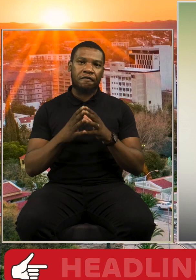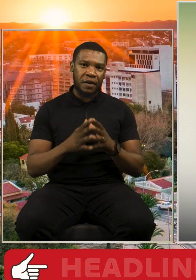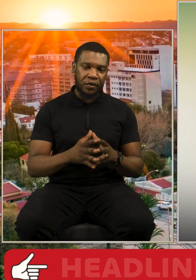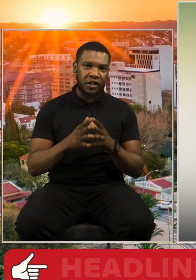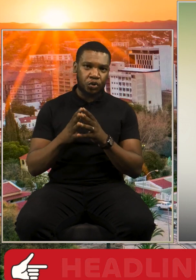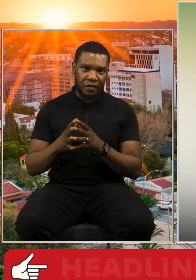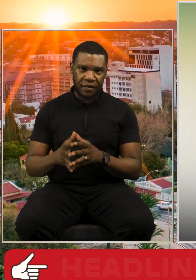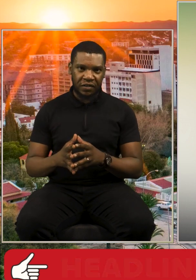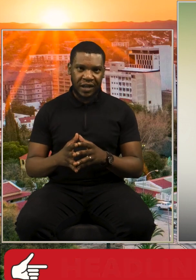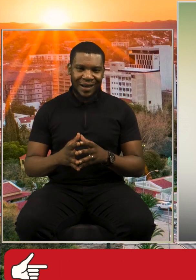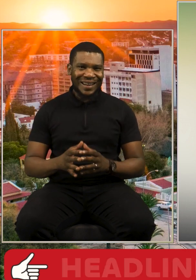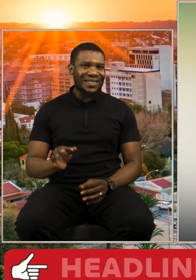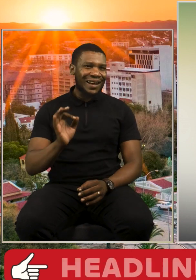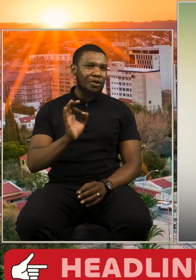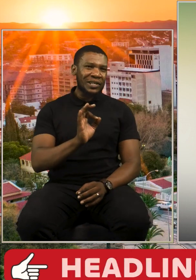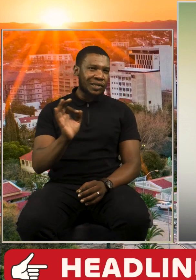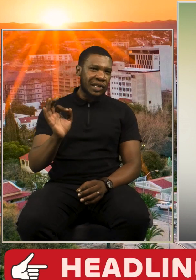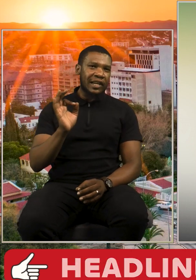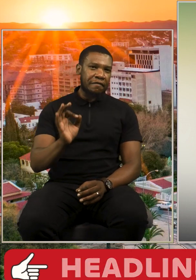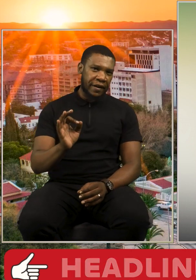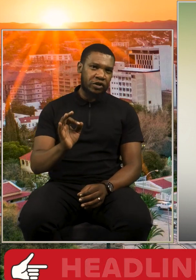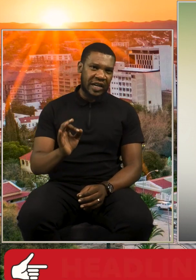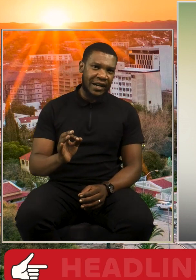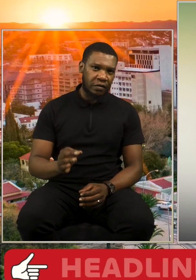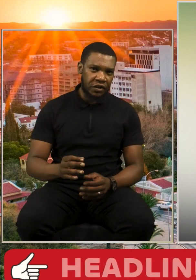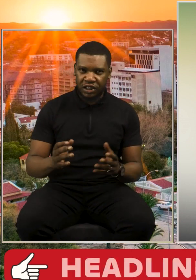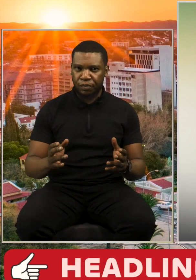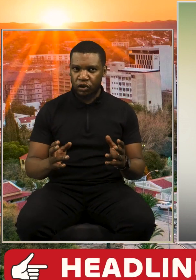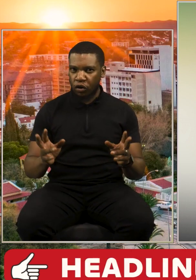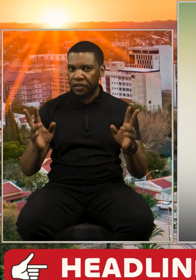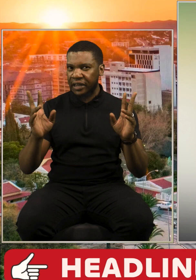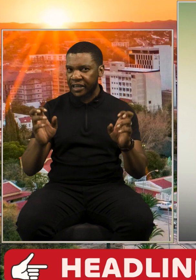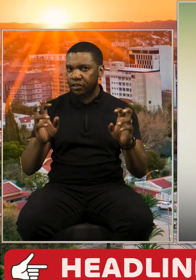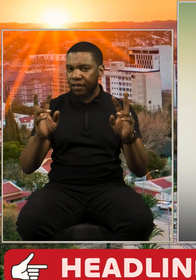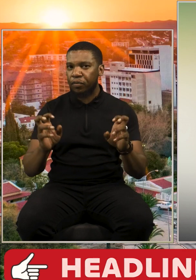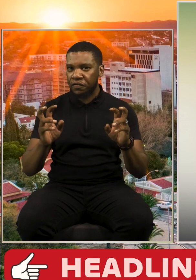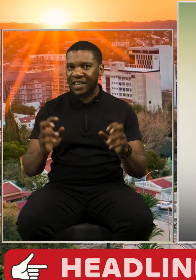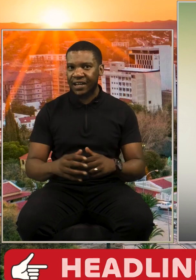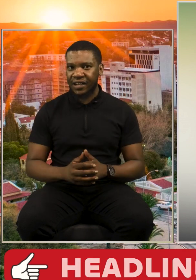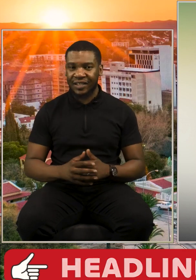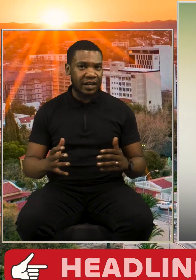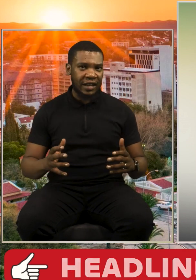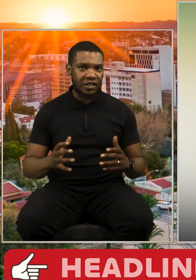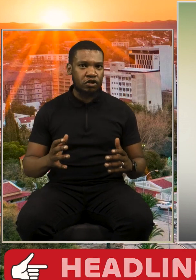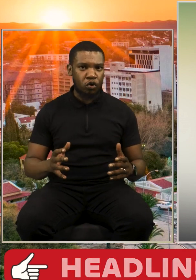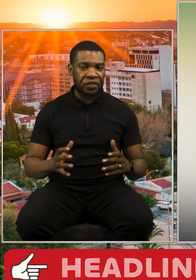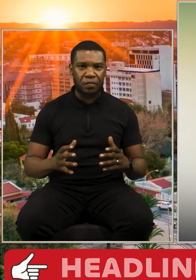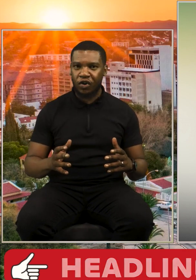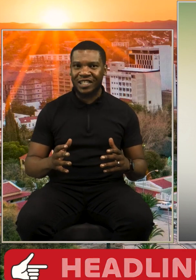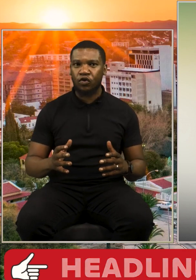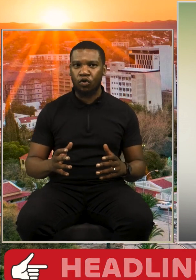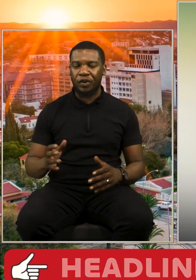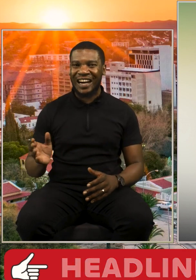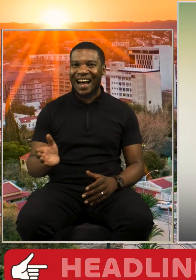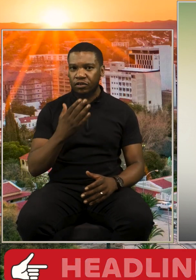of February the 25th. Under the otherwise thinly veiled guise of a dispute over the list of approved candidates, Sall has thrown the